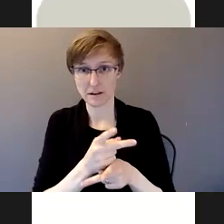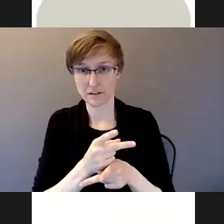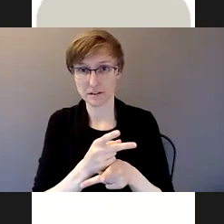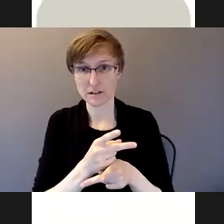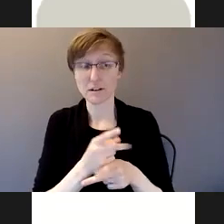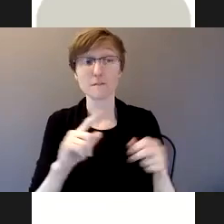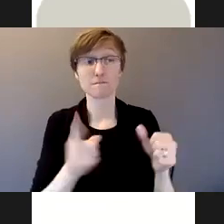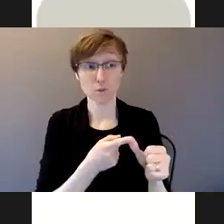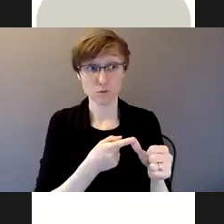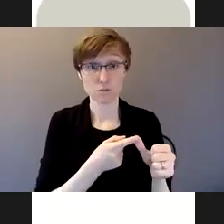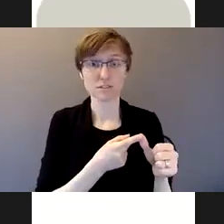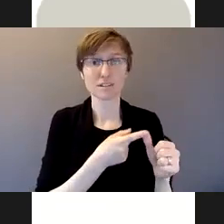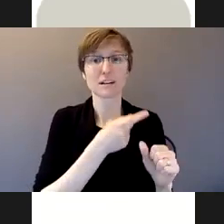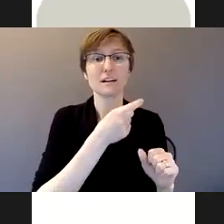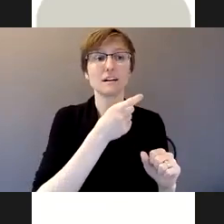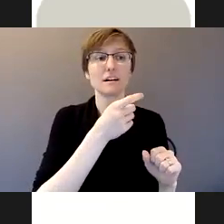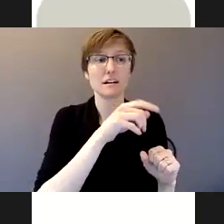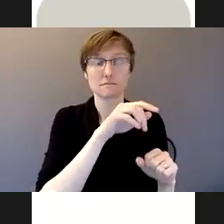financial decisions.